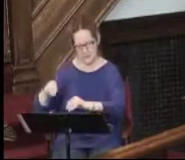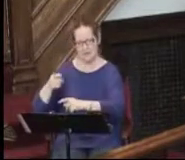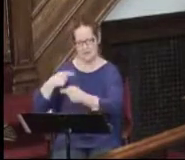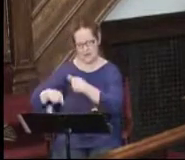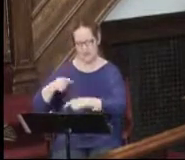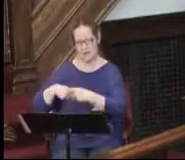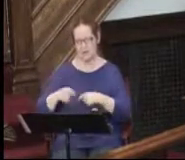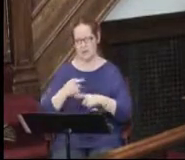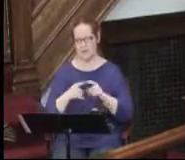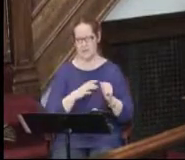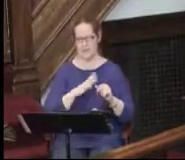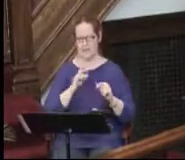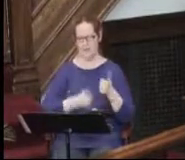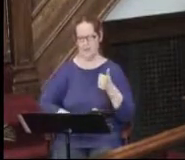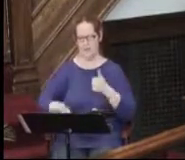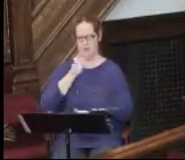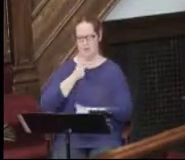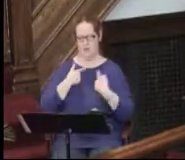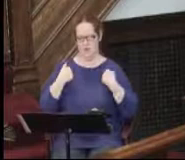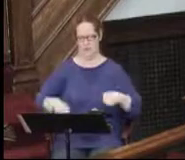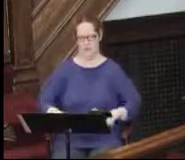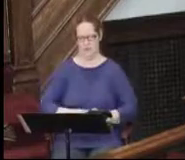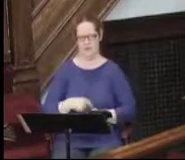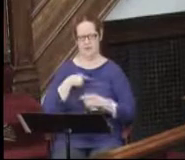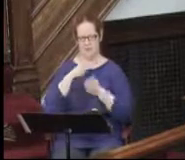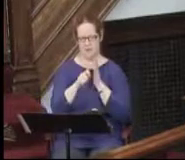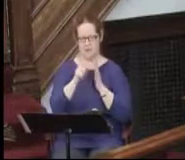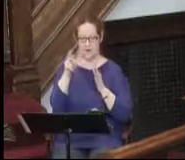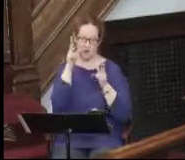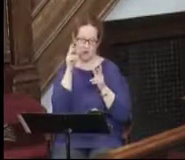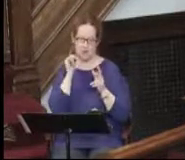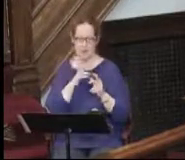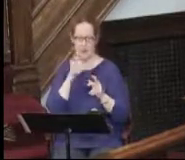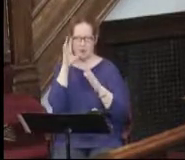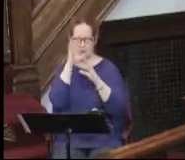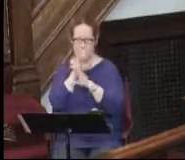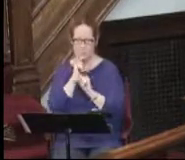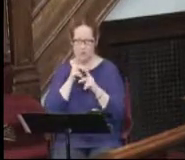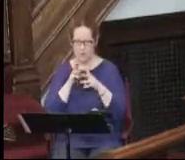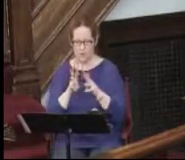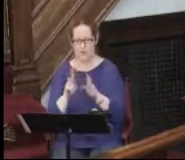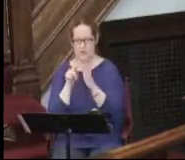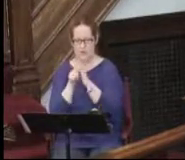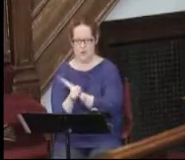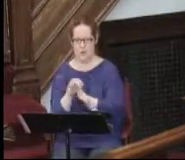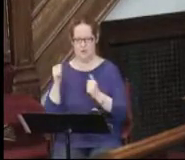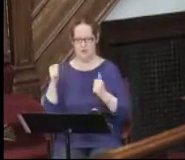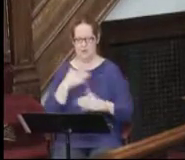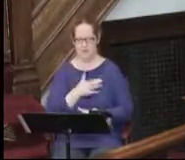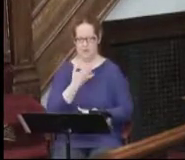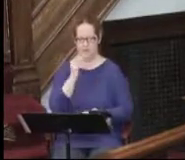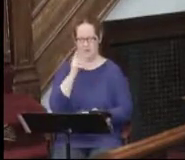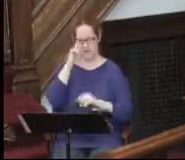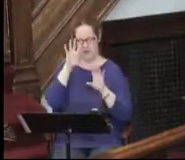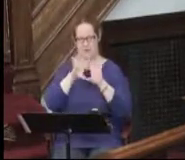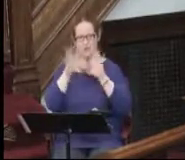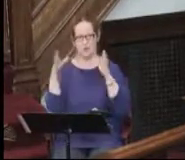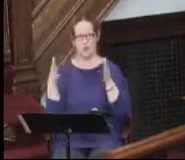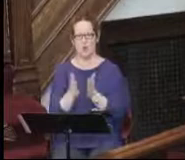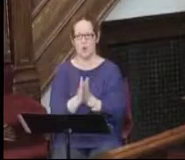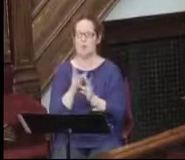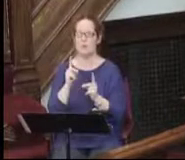and the scribes heard it, they kept looking for a way to kill him, for they were afraid of him, because the whole crowd